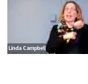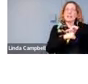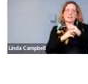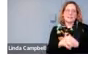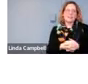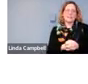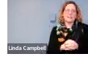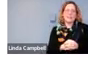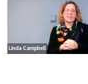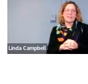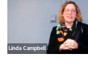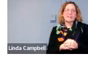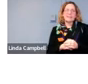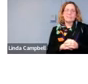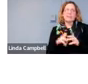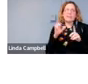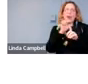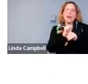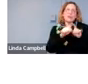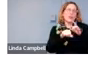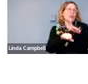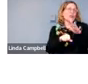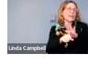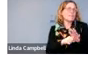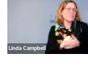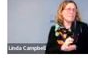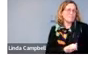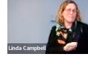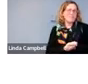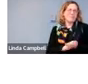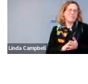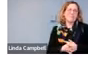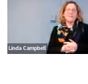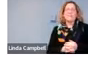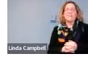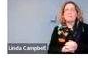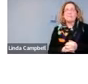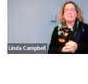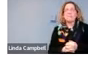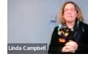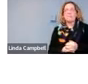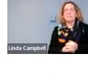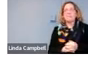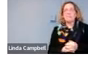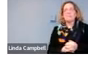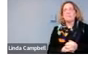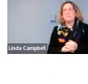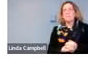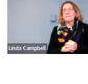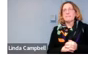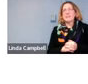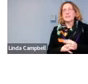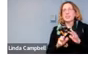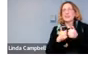And so this should be a heads up for all of us. We caught it early enough, maybe.